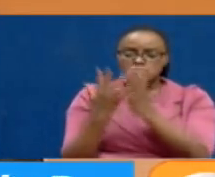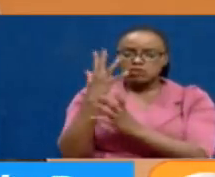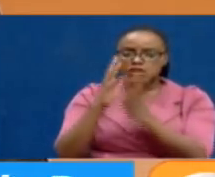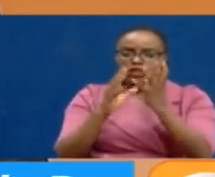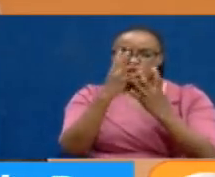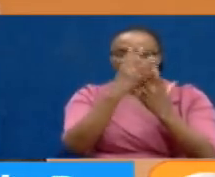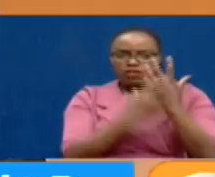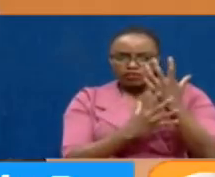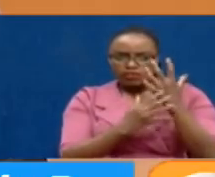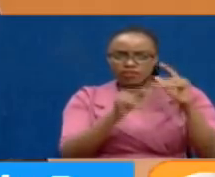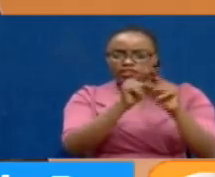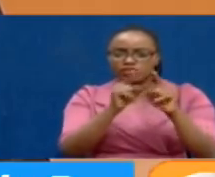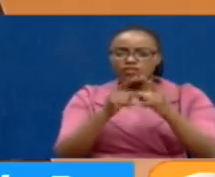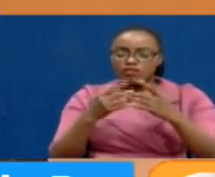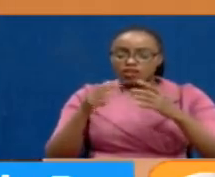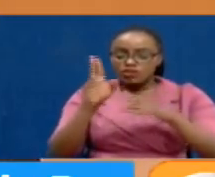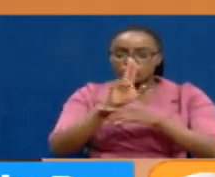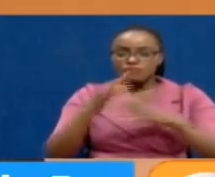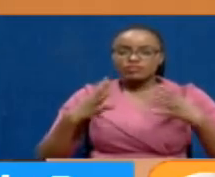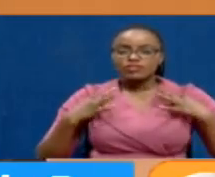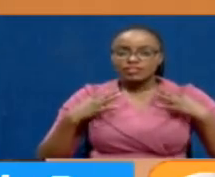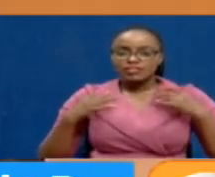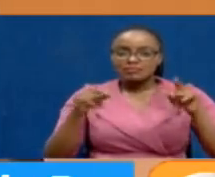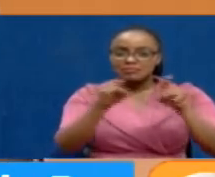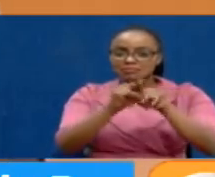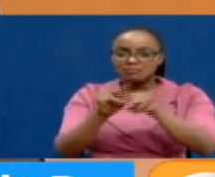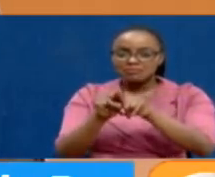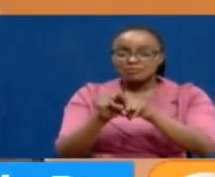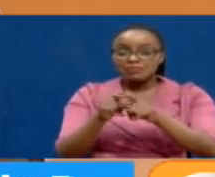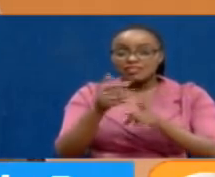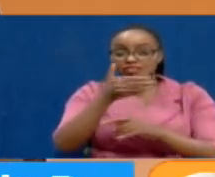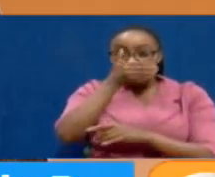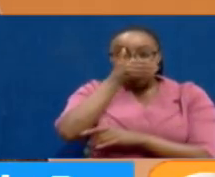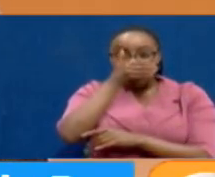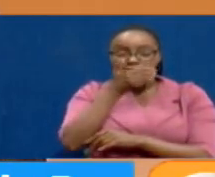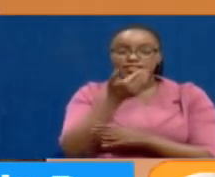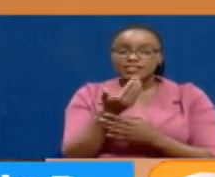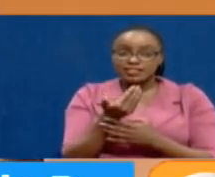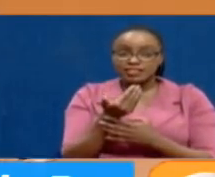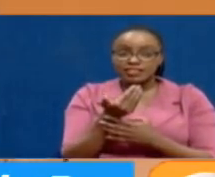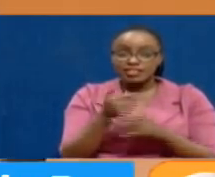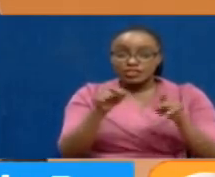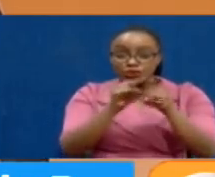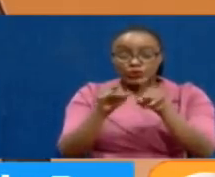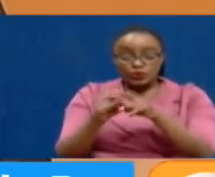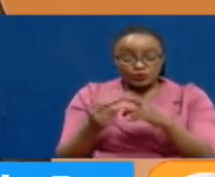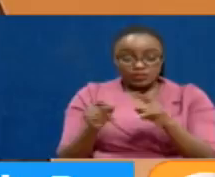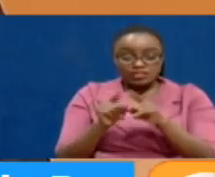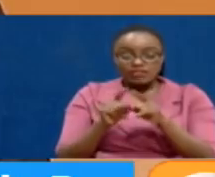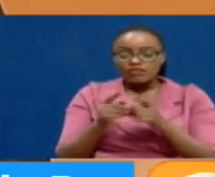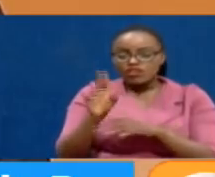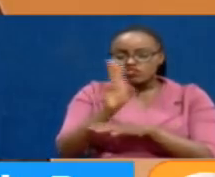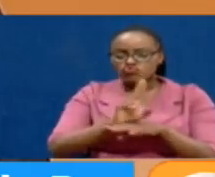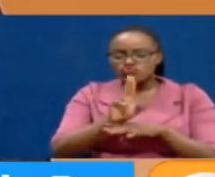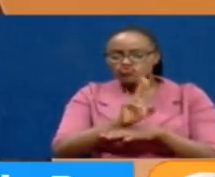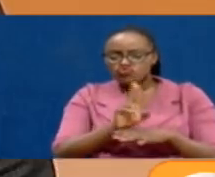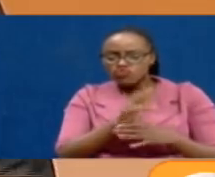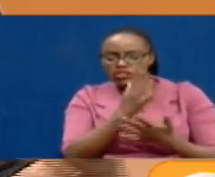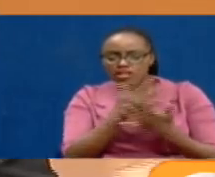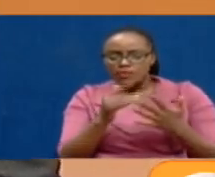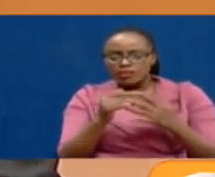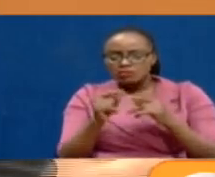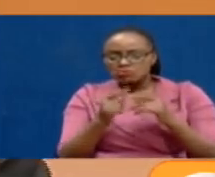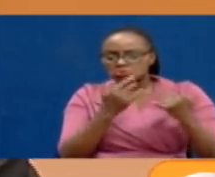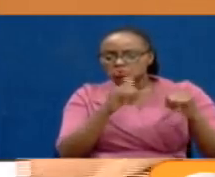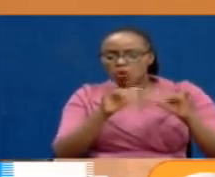means boots, it means gowns, it means goggles, it means masks, you know, it means disinfectants, and sometimes